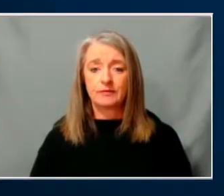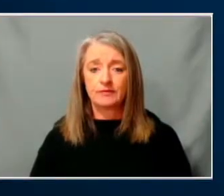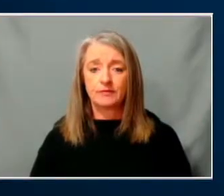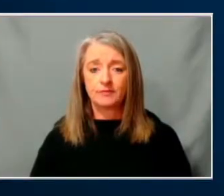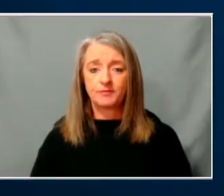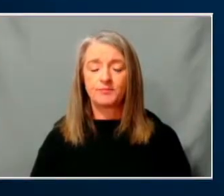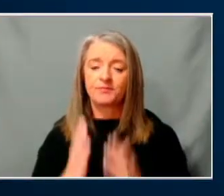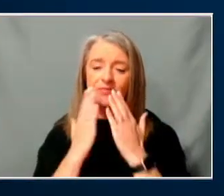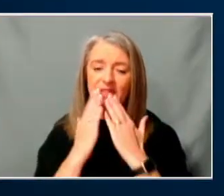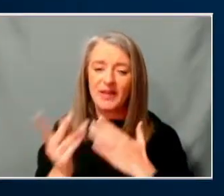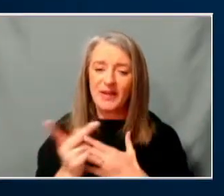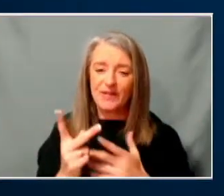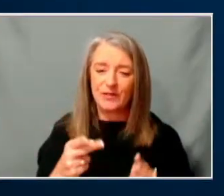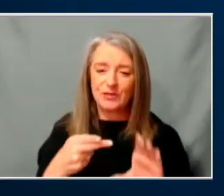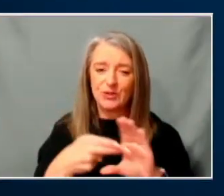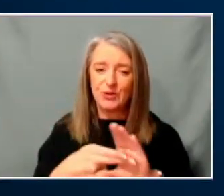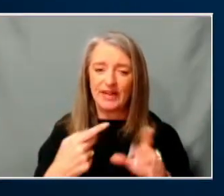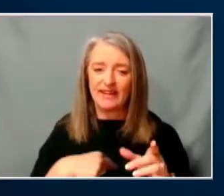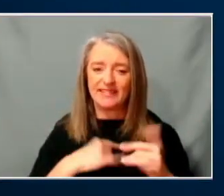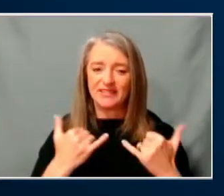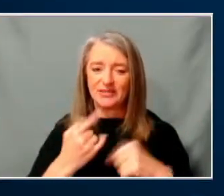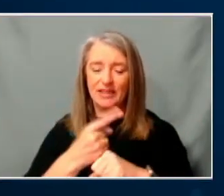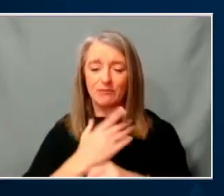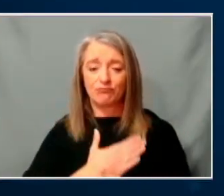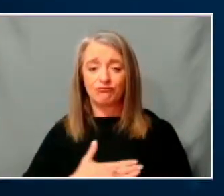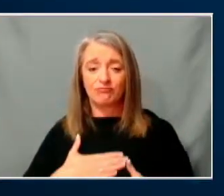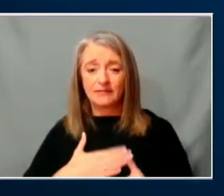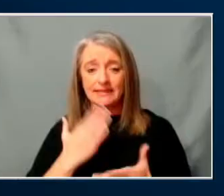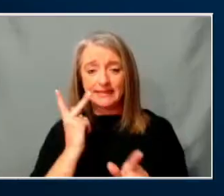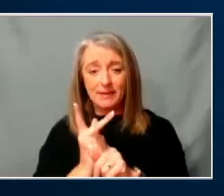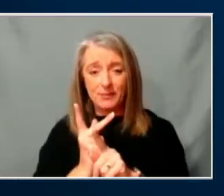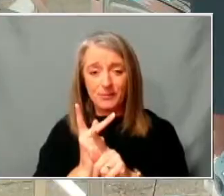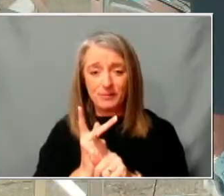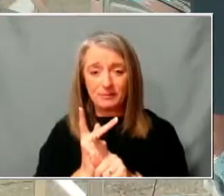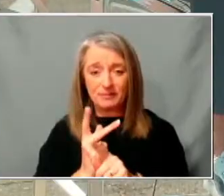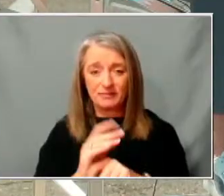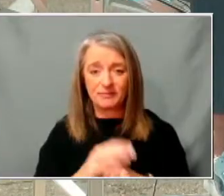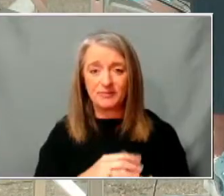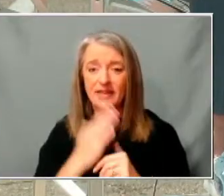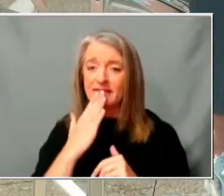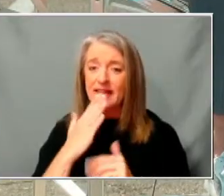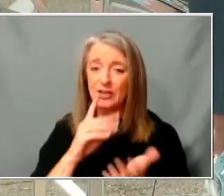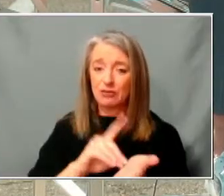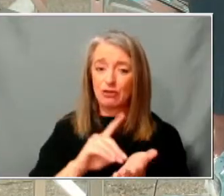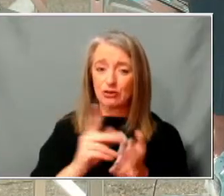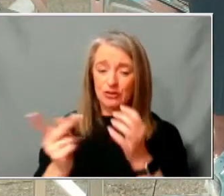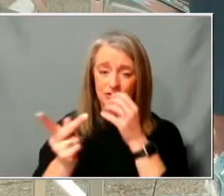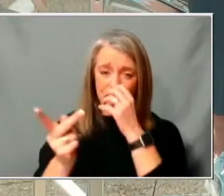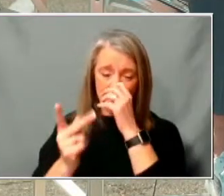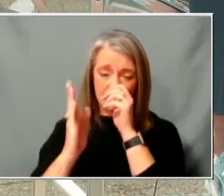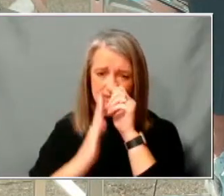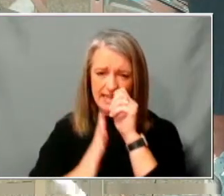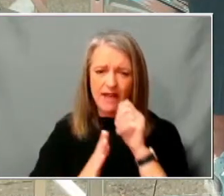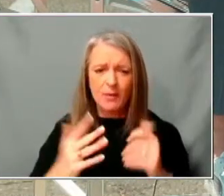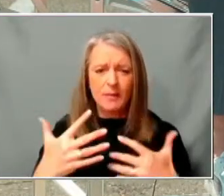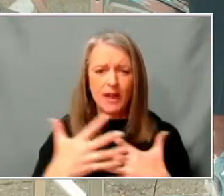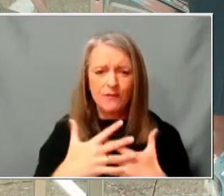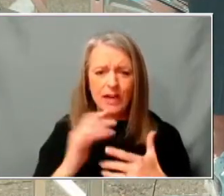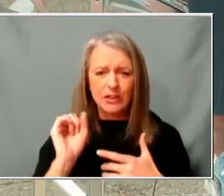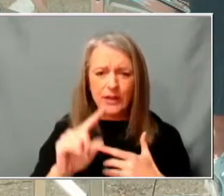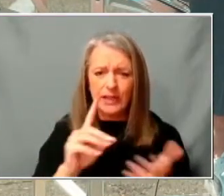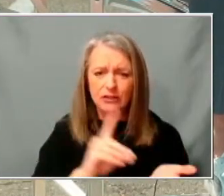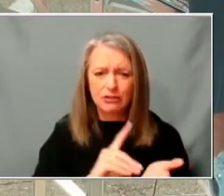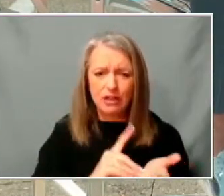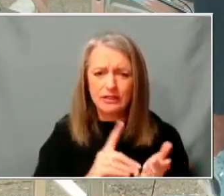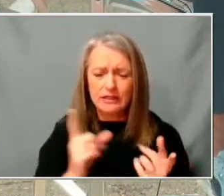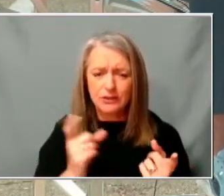Thank you both for joining us today. We really appreciate it, and just be well. Dr. Schroepel, never be afraid to ask your doctors questions, right? It's